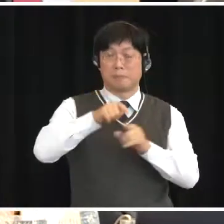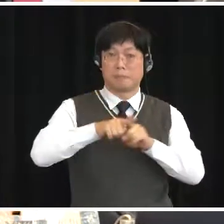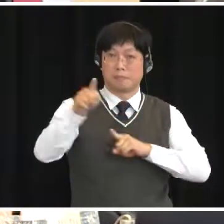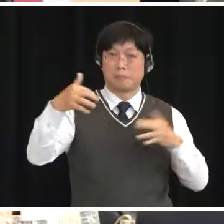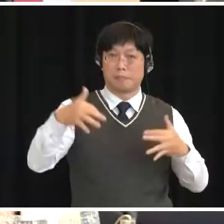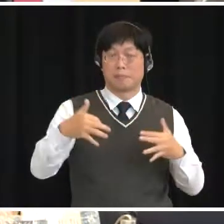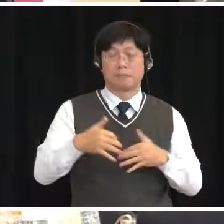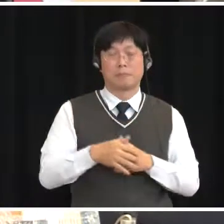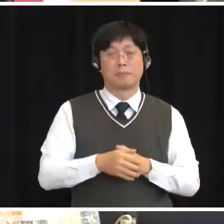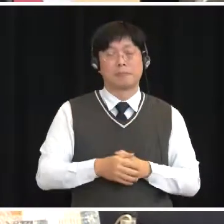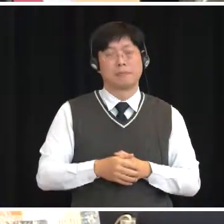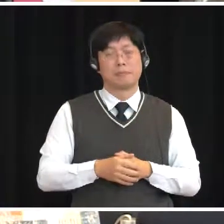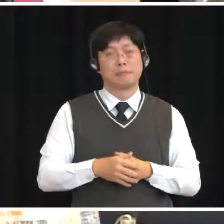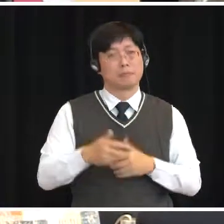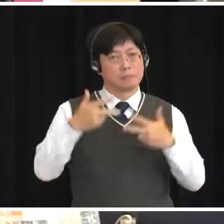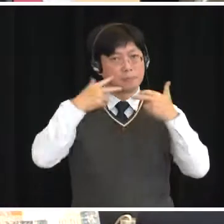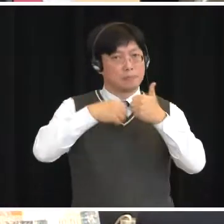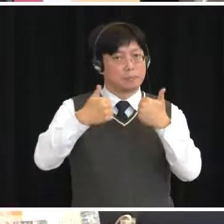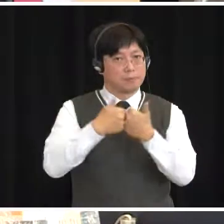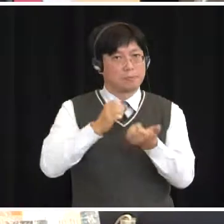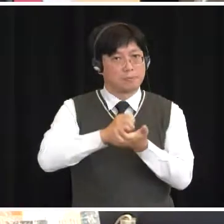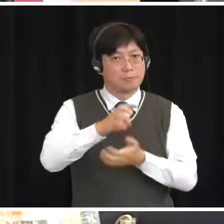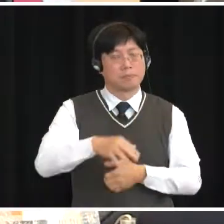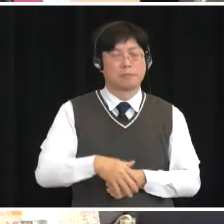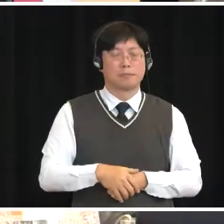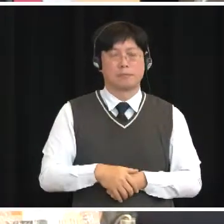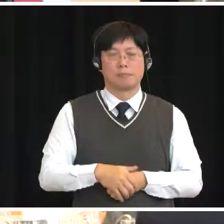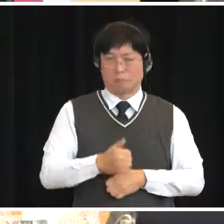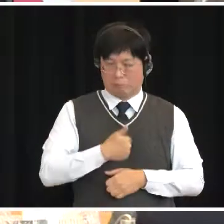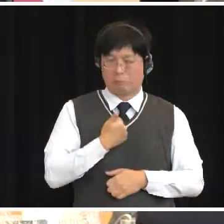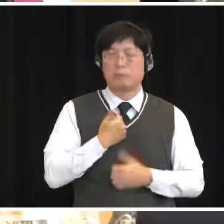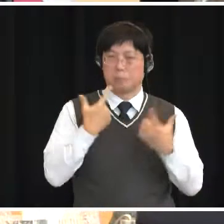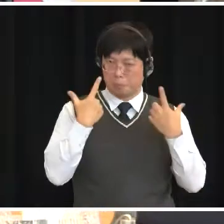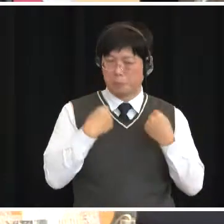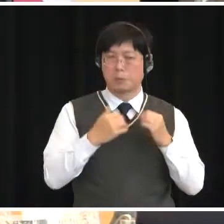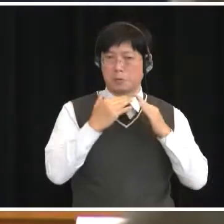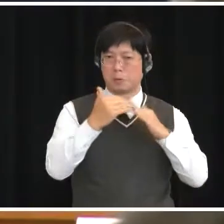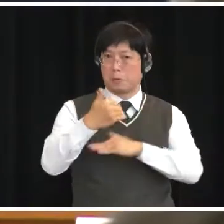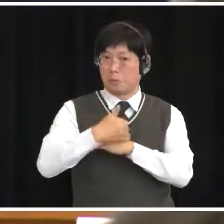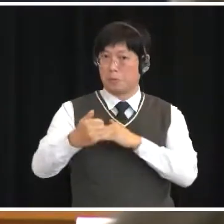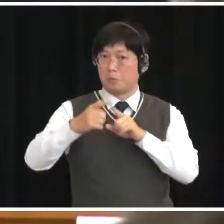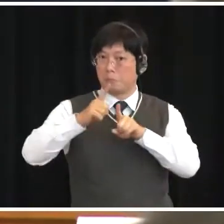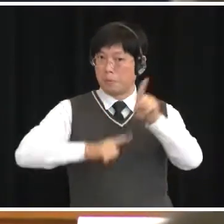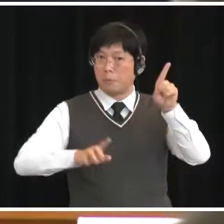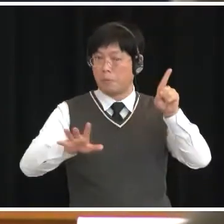gap between the rural and urban areas. Yes, the gap is there.